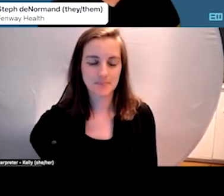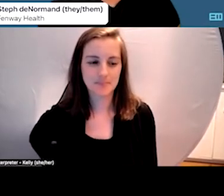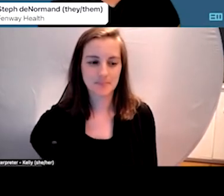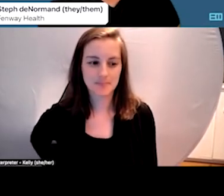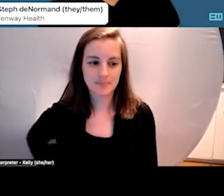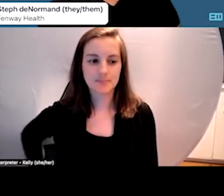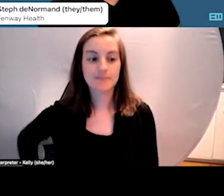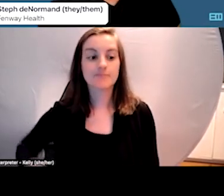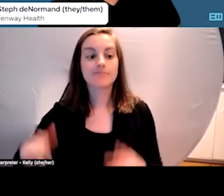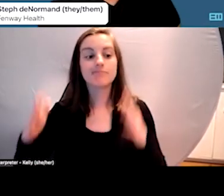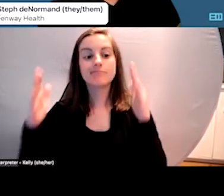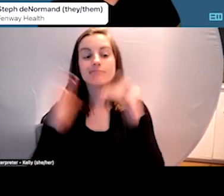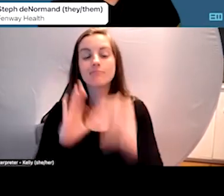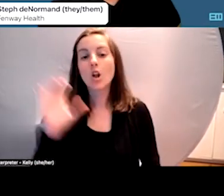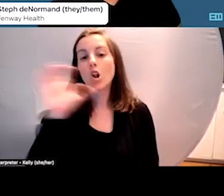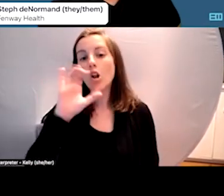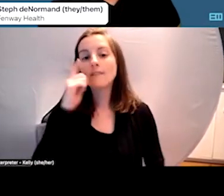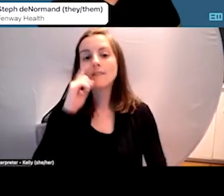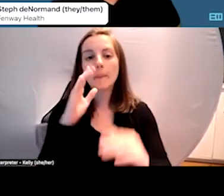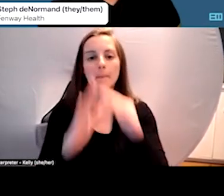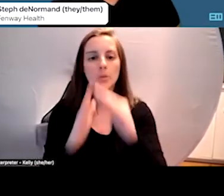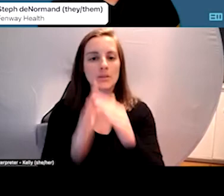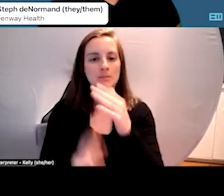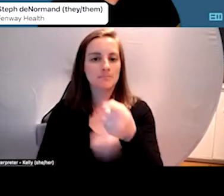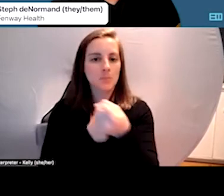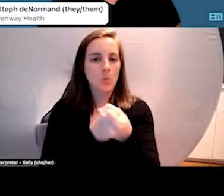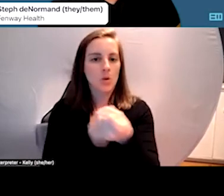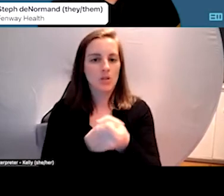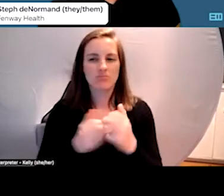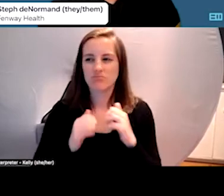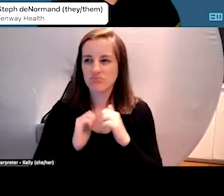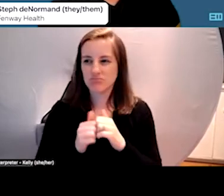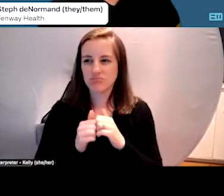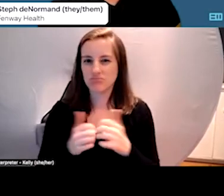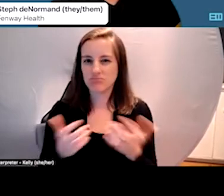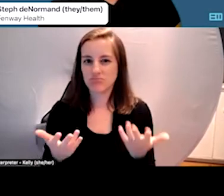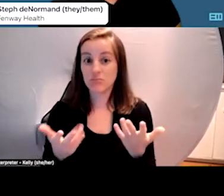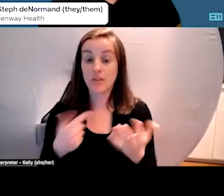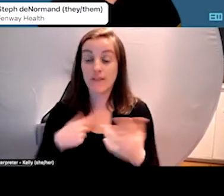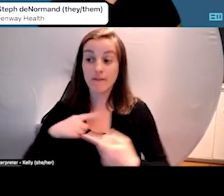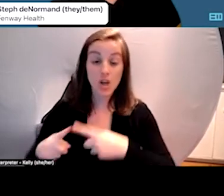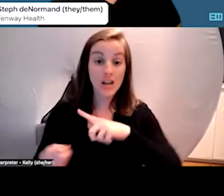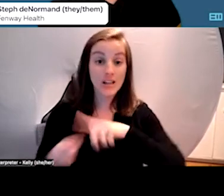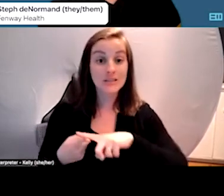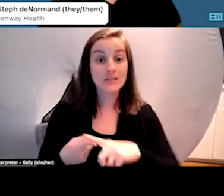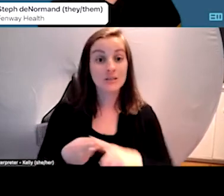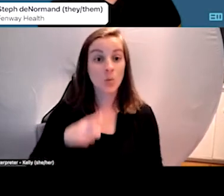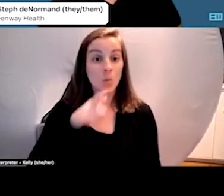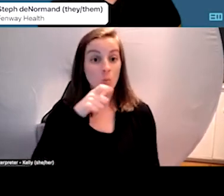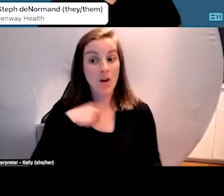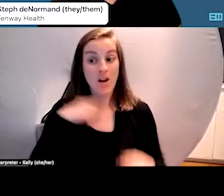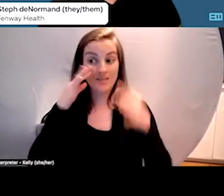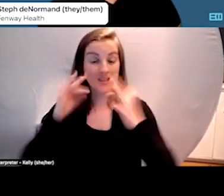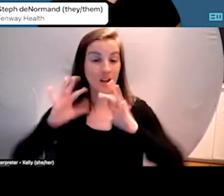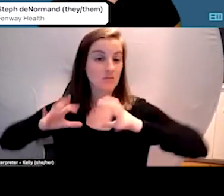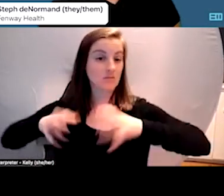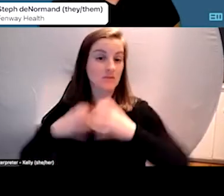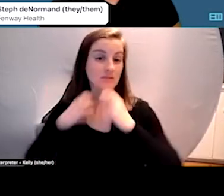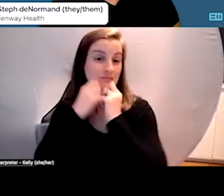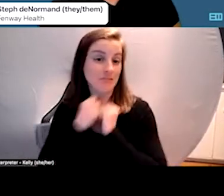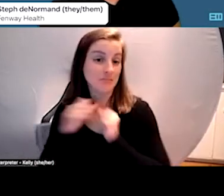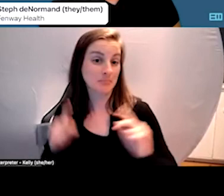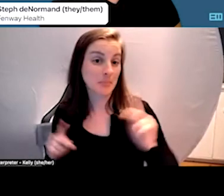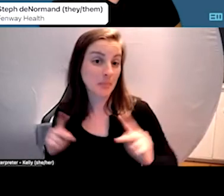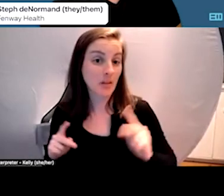community support, whether that is through friends and chosen family, whether that is through things like